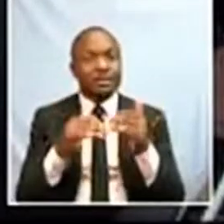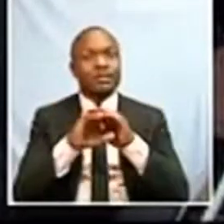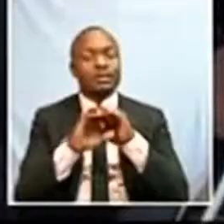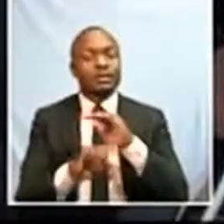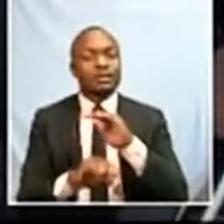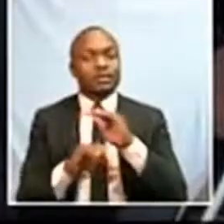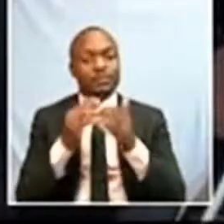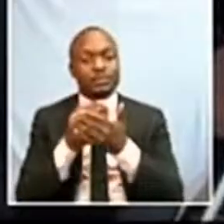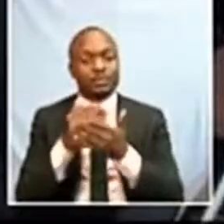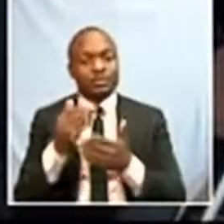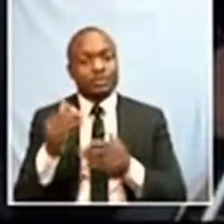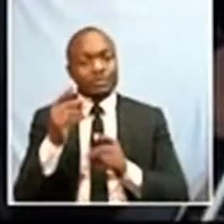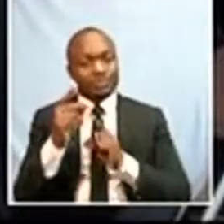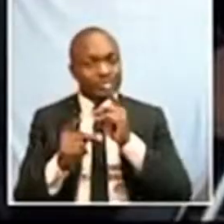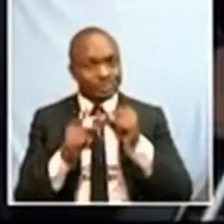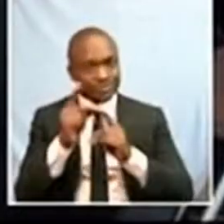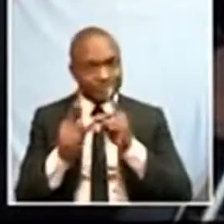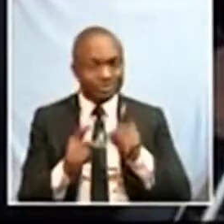under procurement.